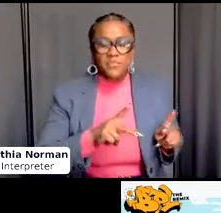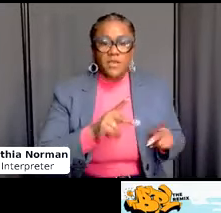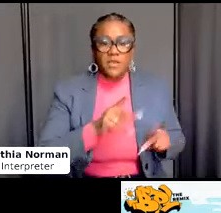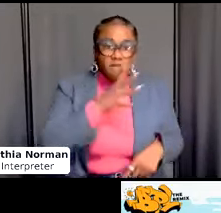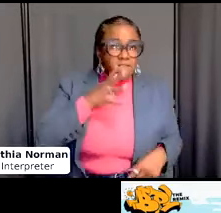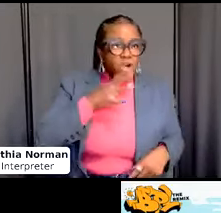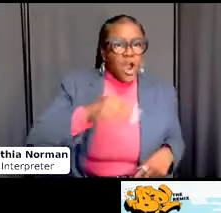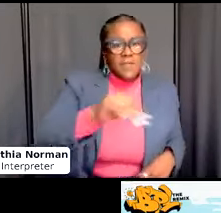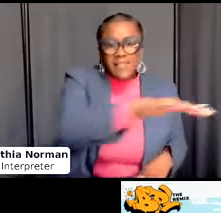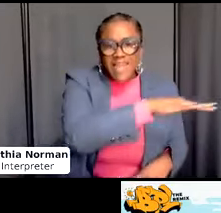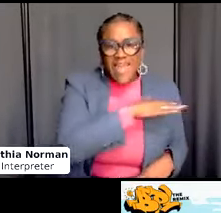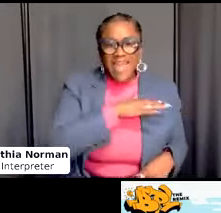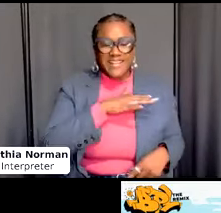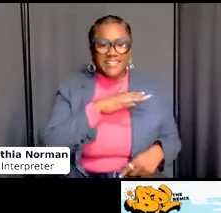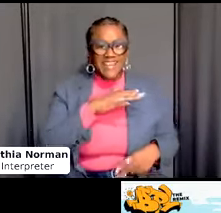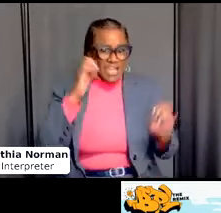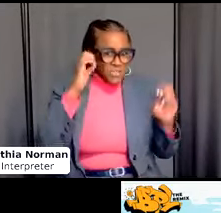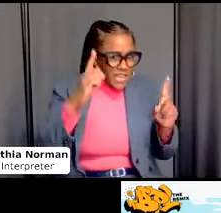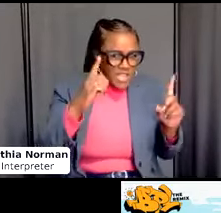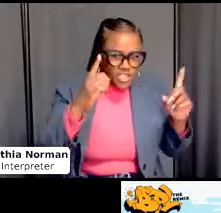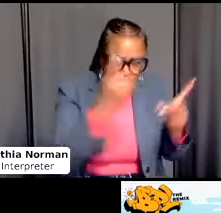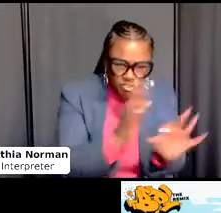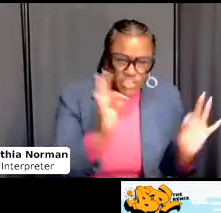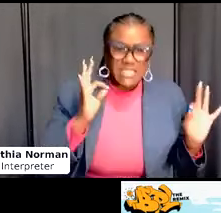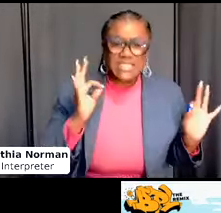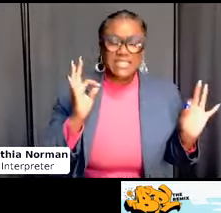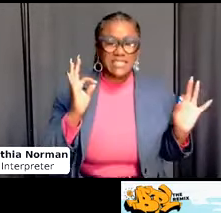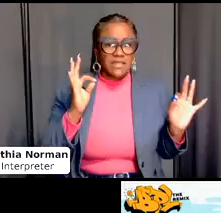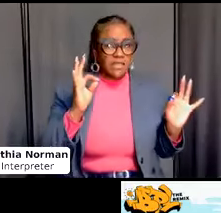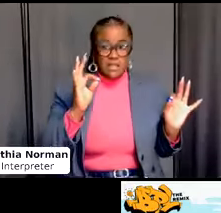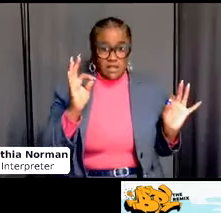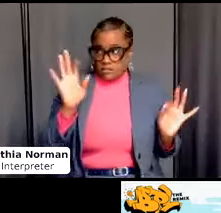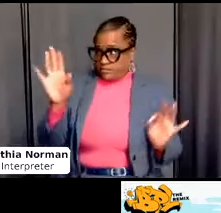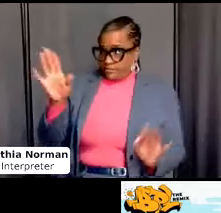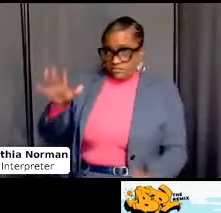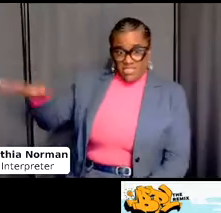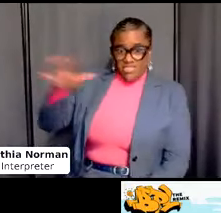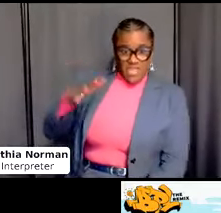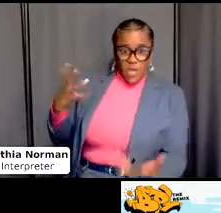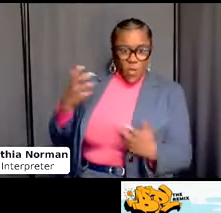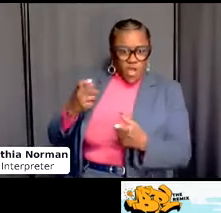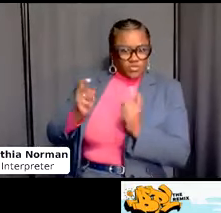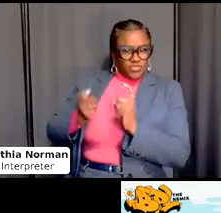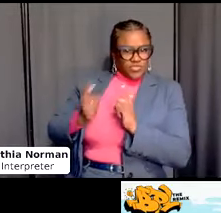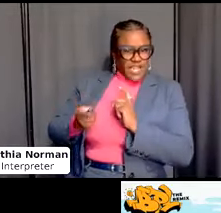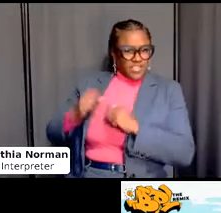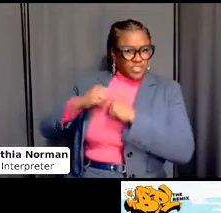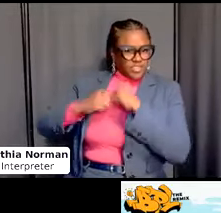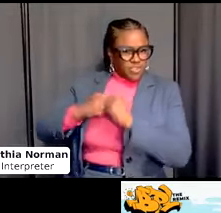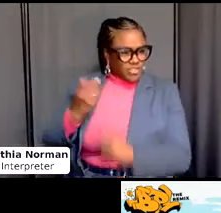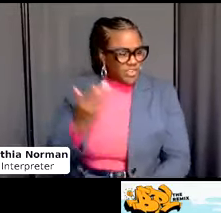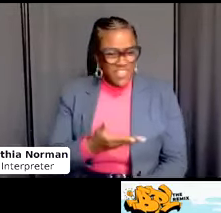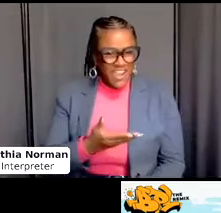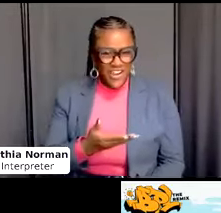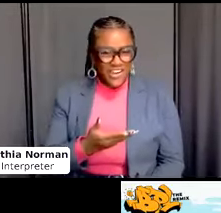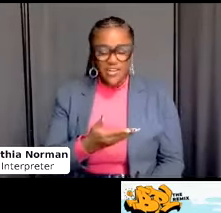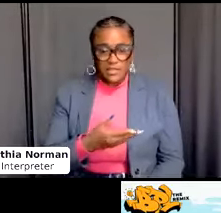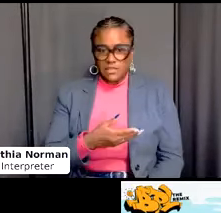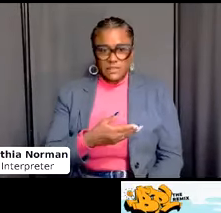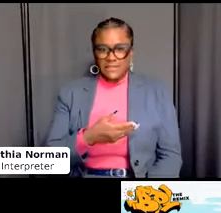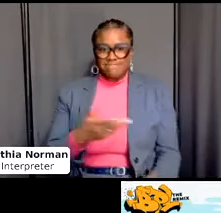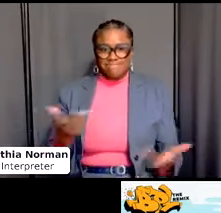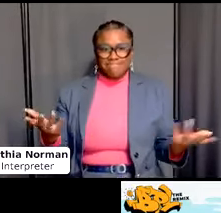free healthcare, not something, because these other institutions make it. There's the structural adjustment programs that I referred to. These are